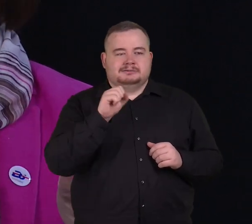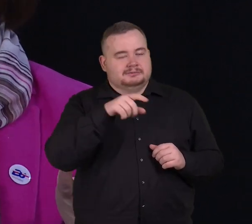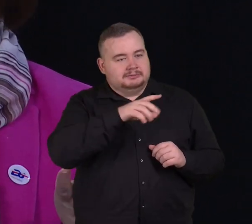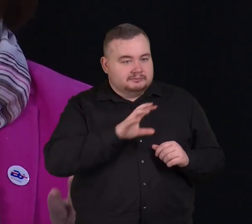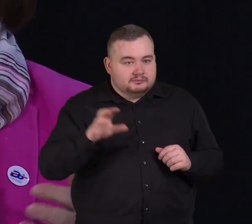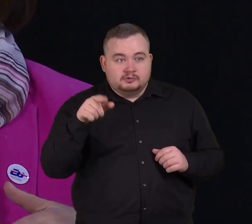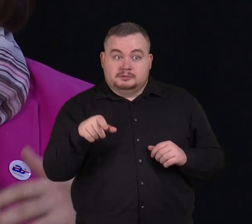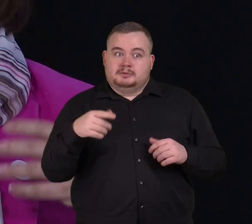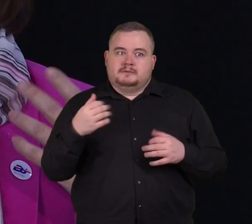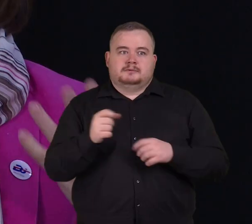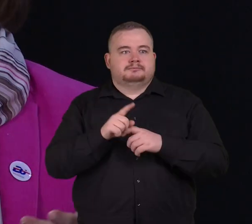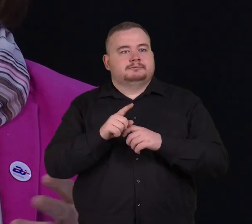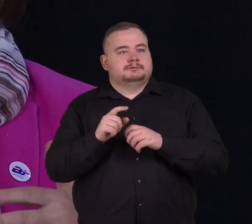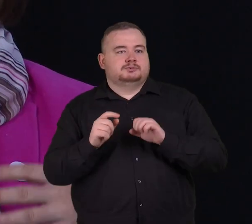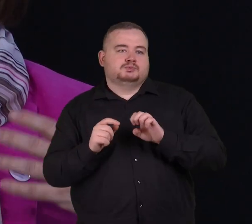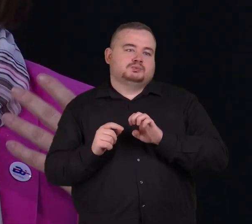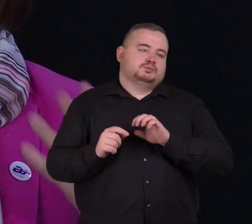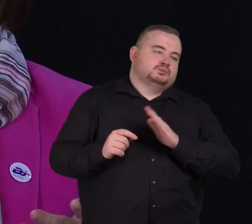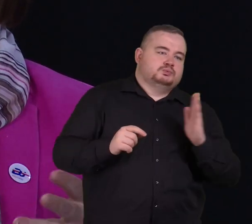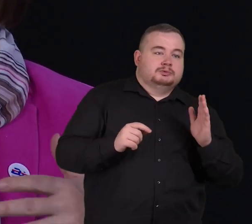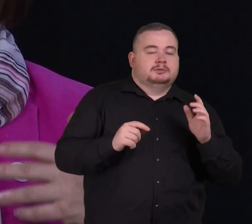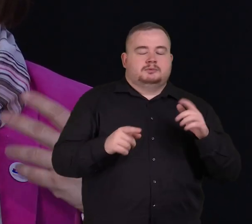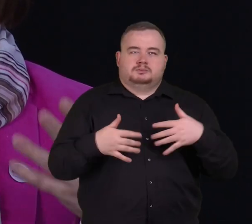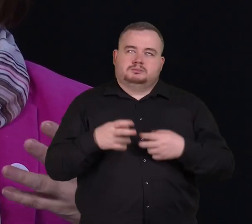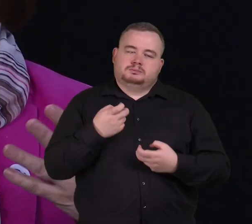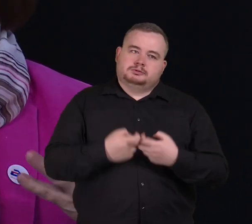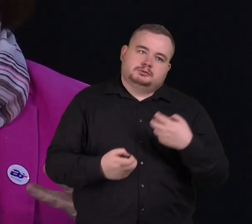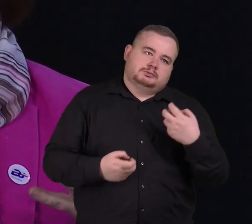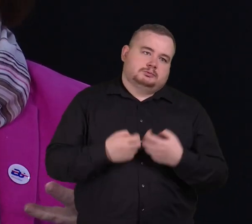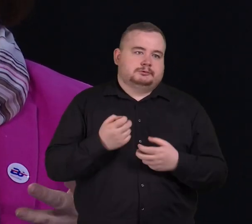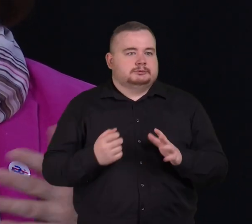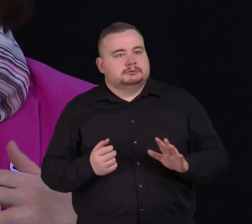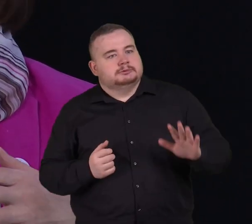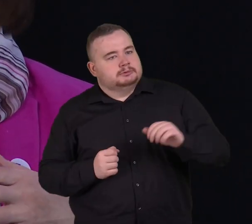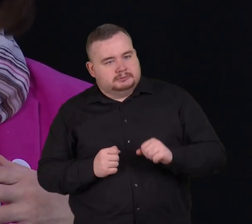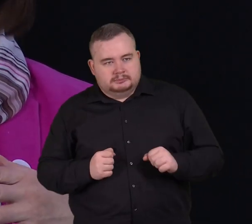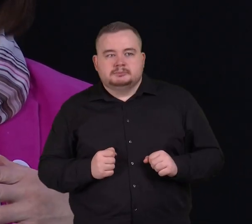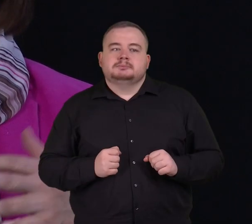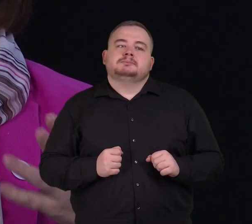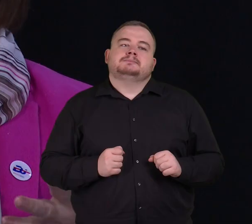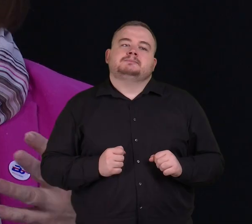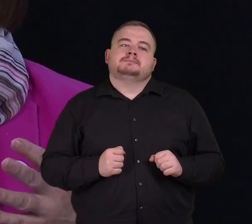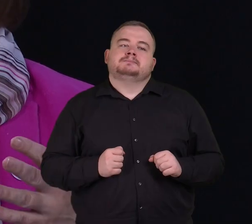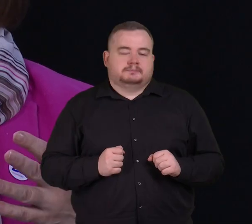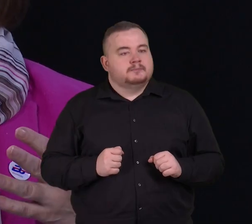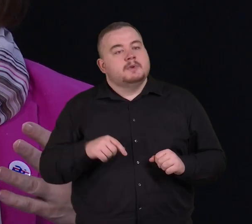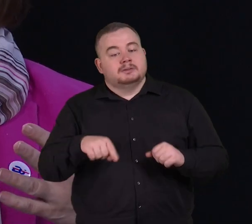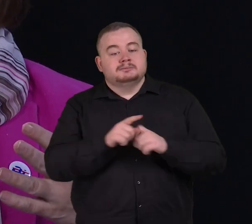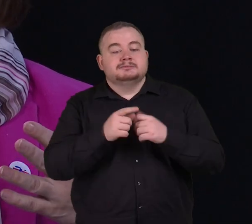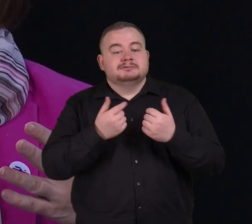build such a program, just to give the additional development impulse. To assist